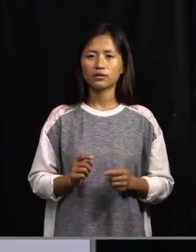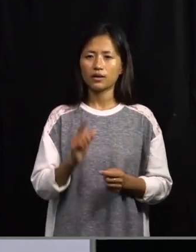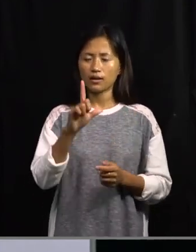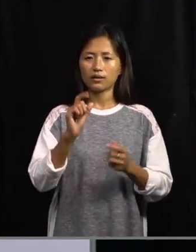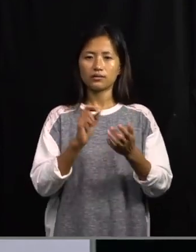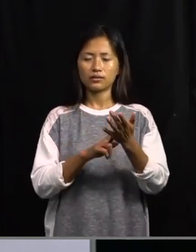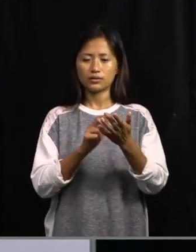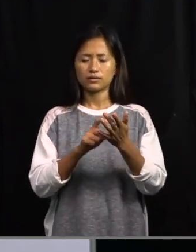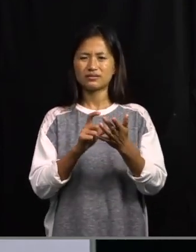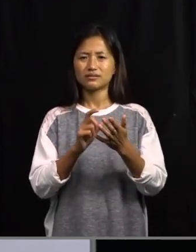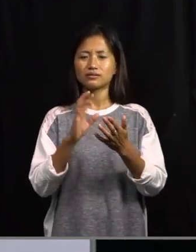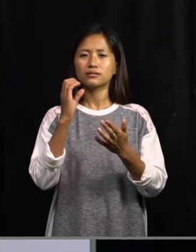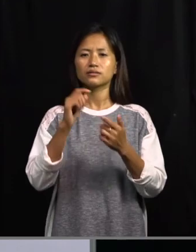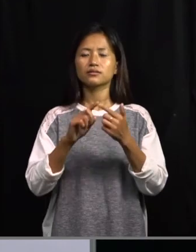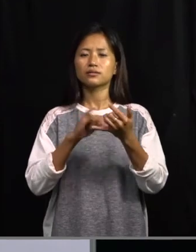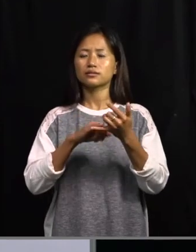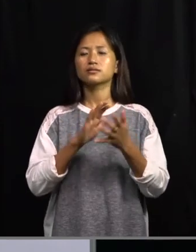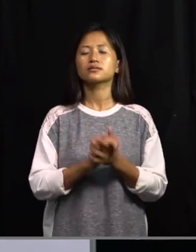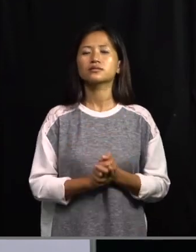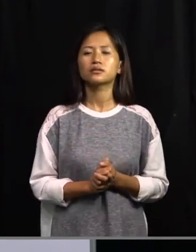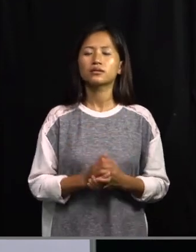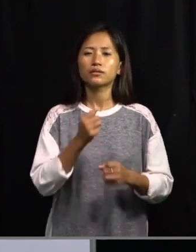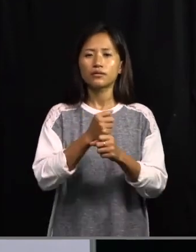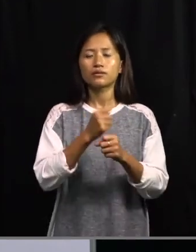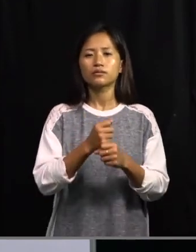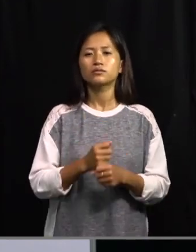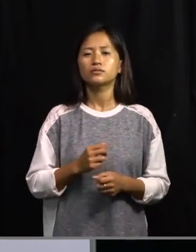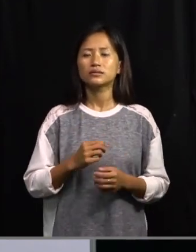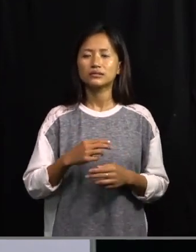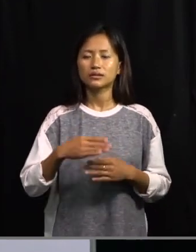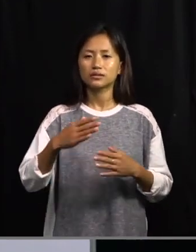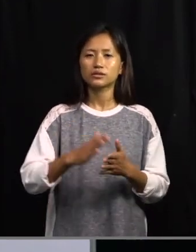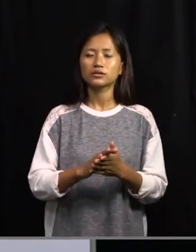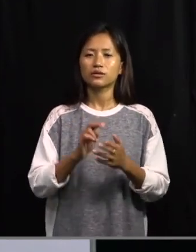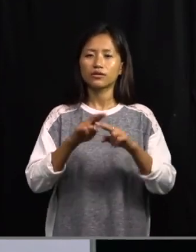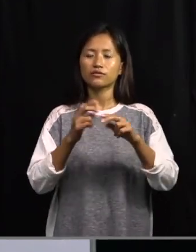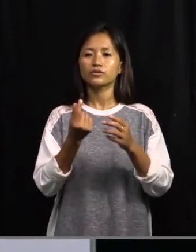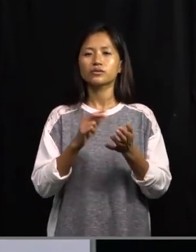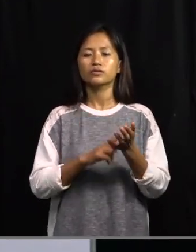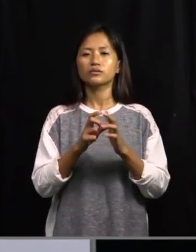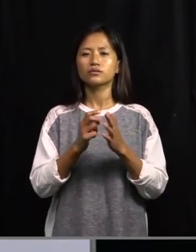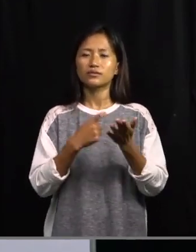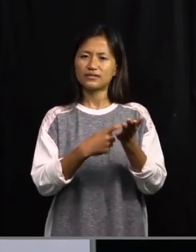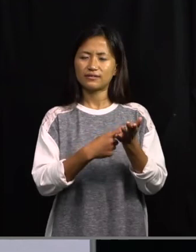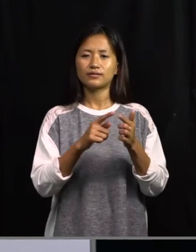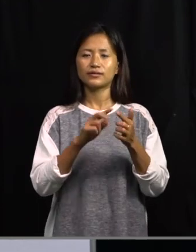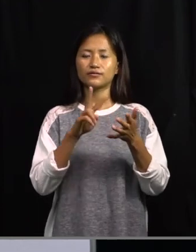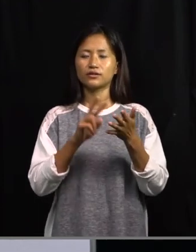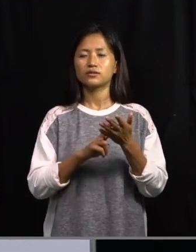So these are the ways where government generates fund or revenue in order